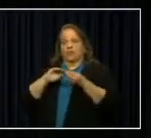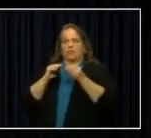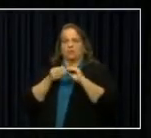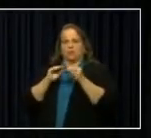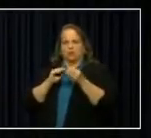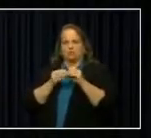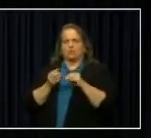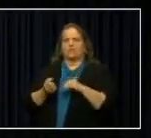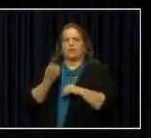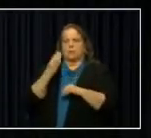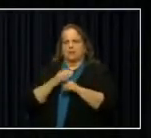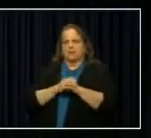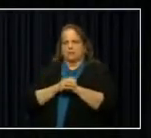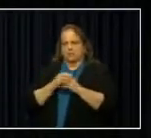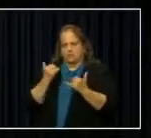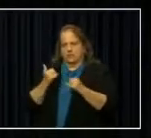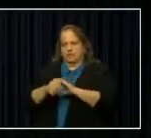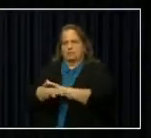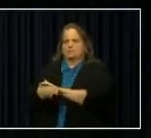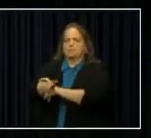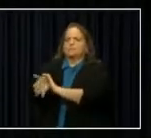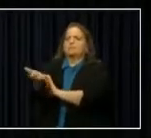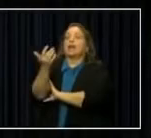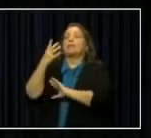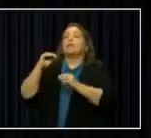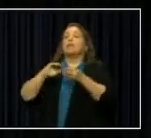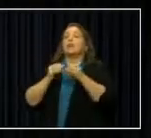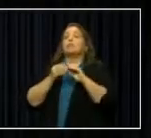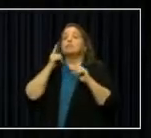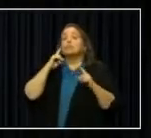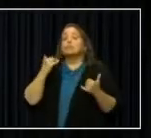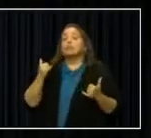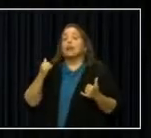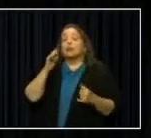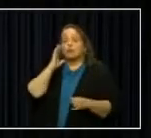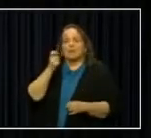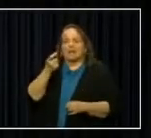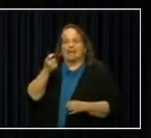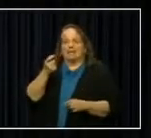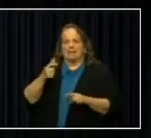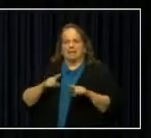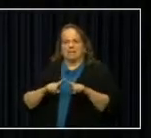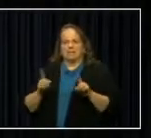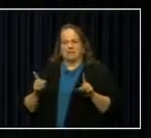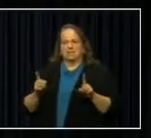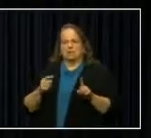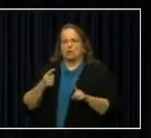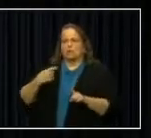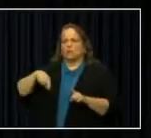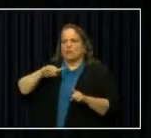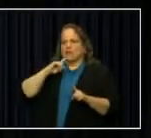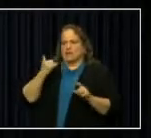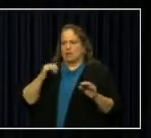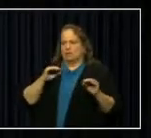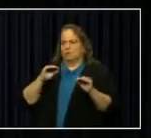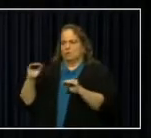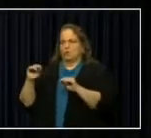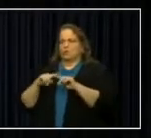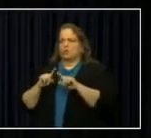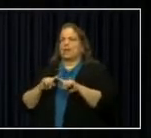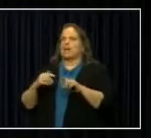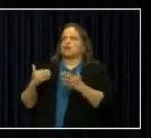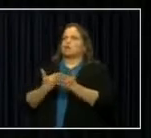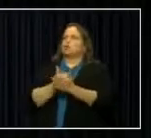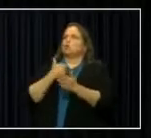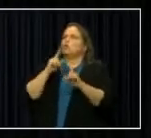numbers for today. And the numbers for today are going to be a little different. We are moving into a new